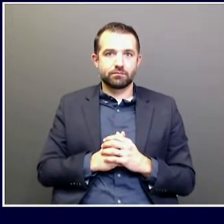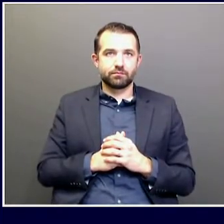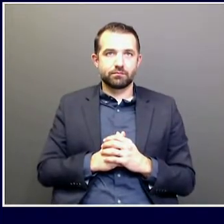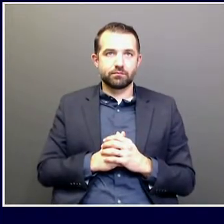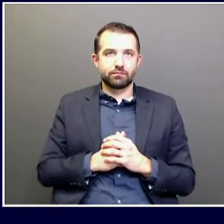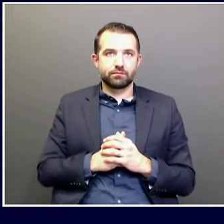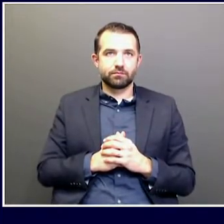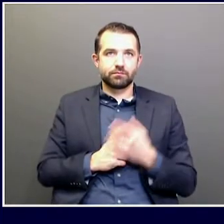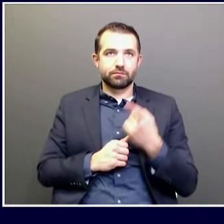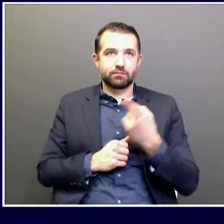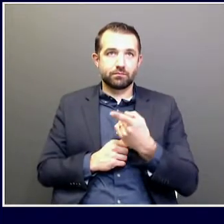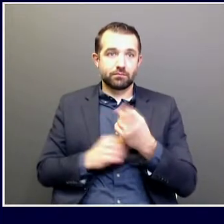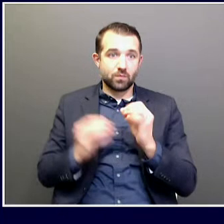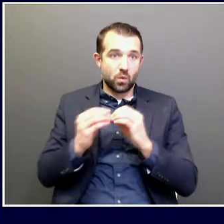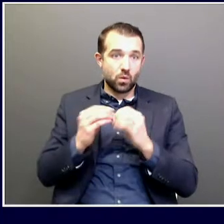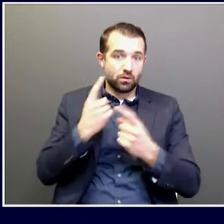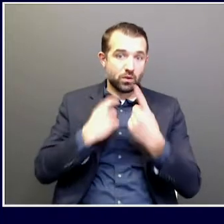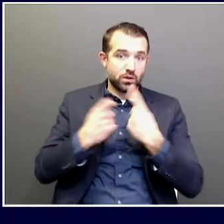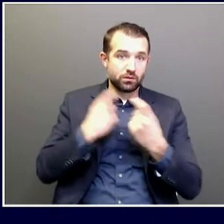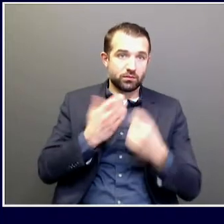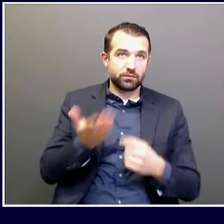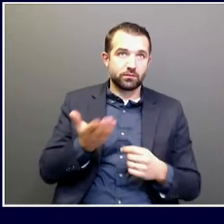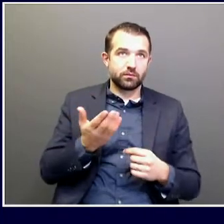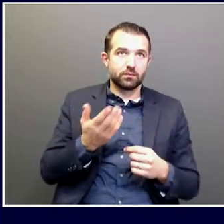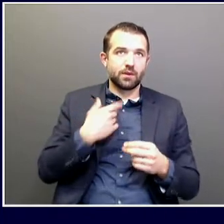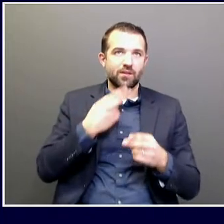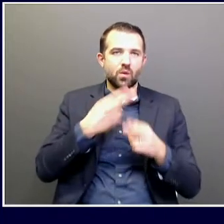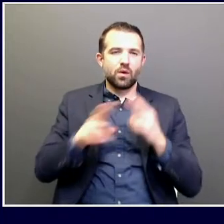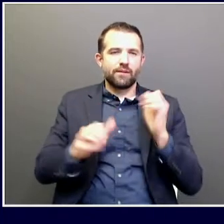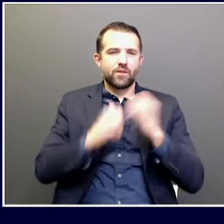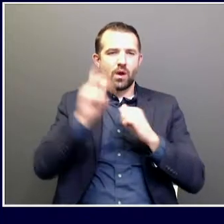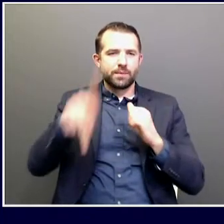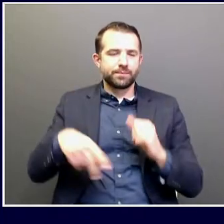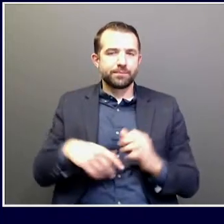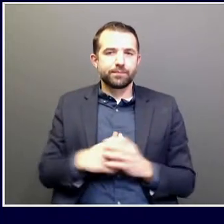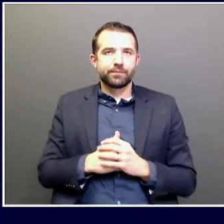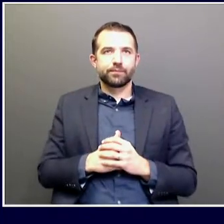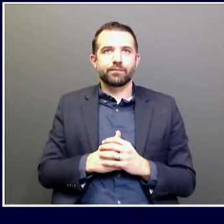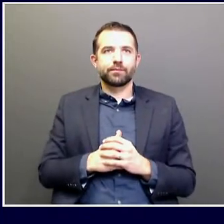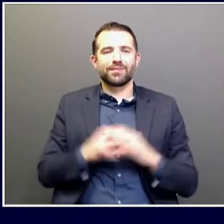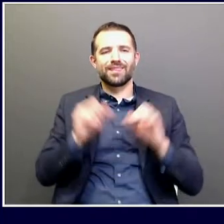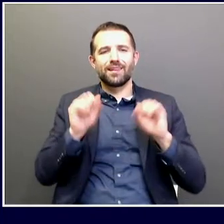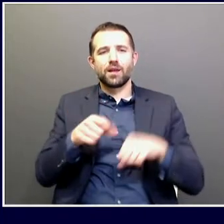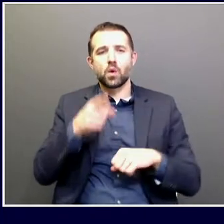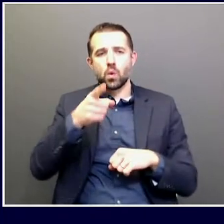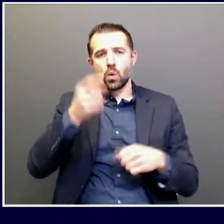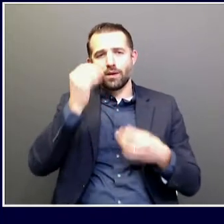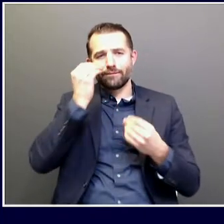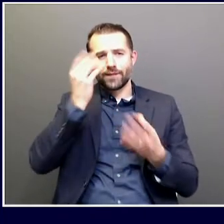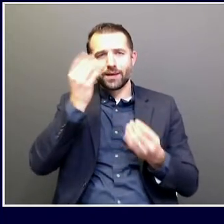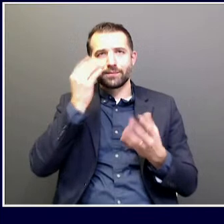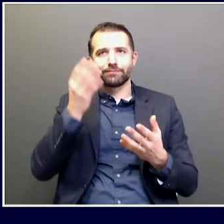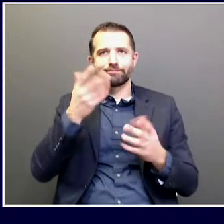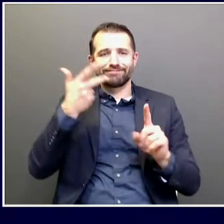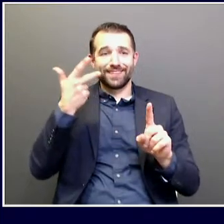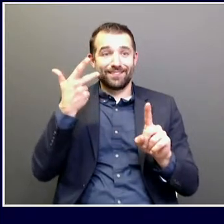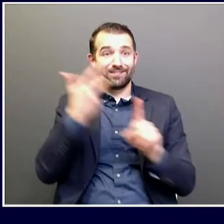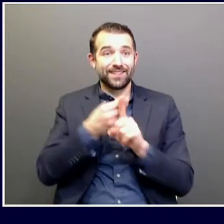you. Just a very quick follow-up. What about disclosing vaccination status by age?